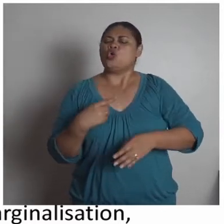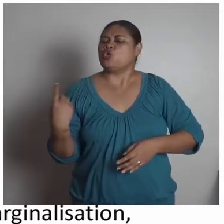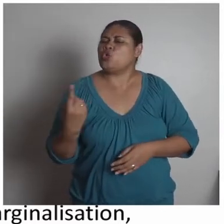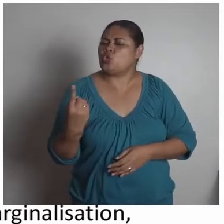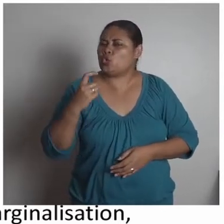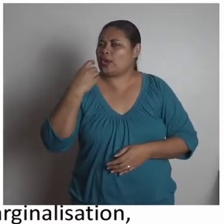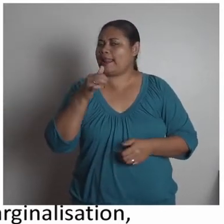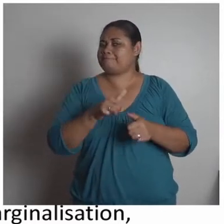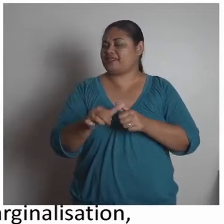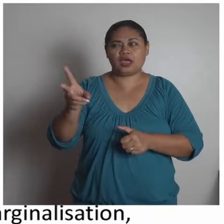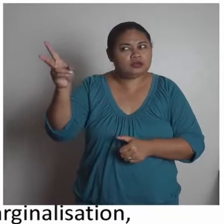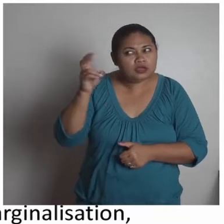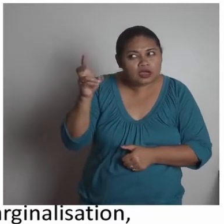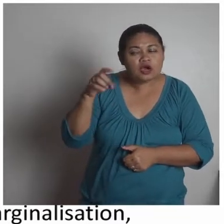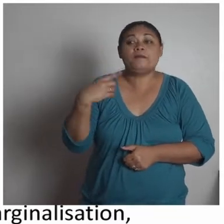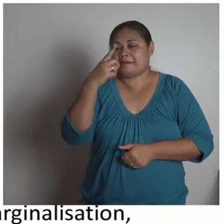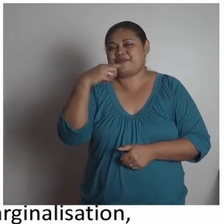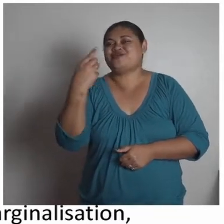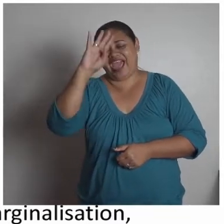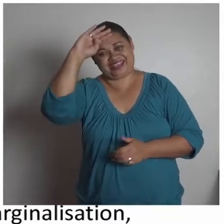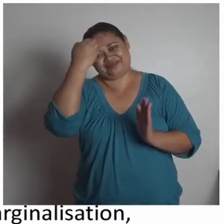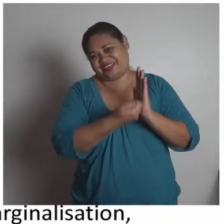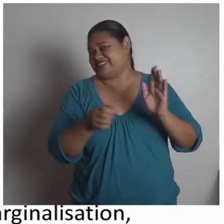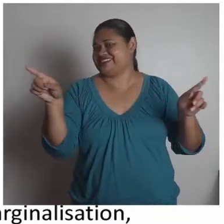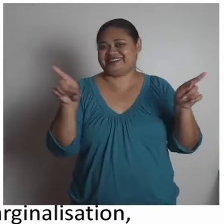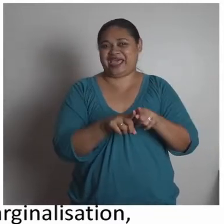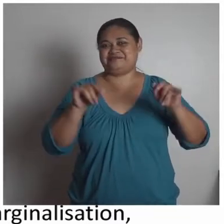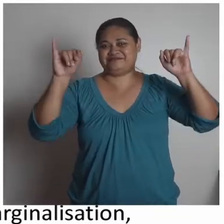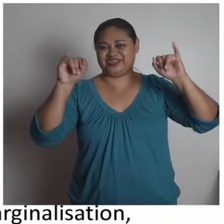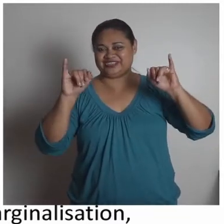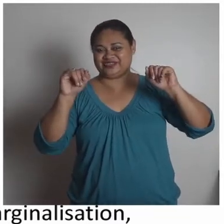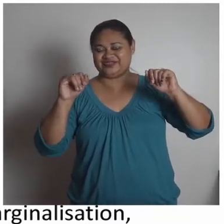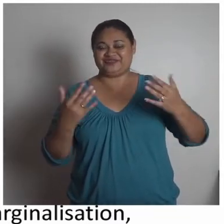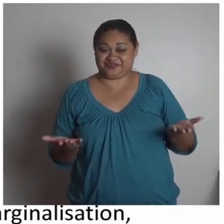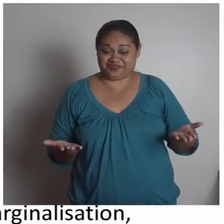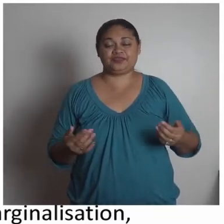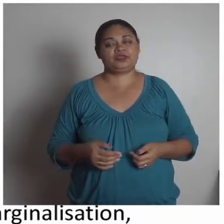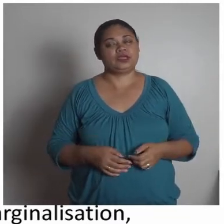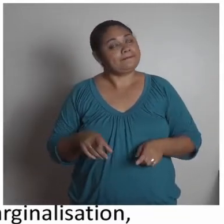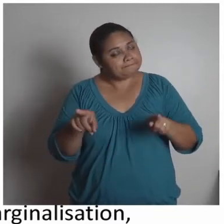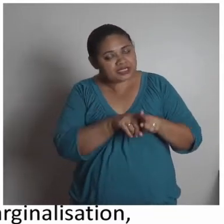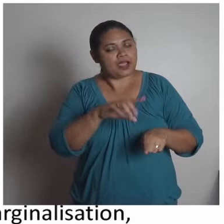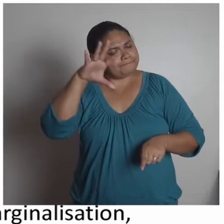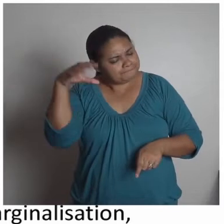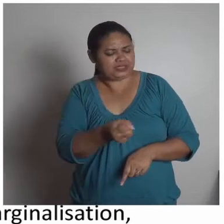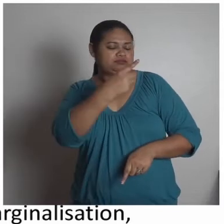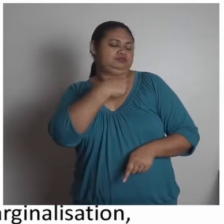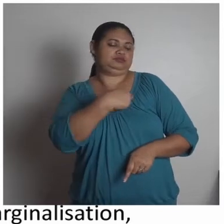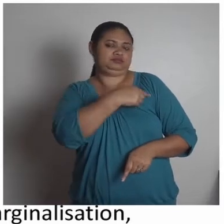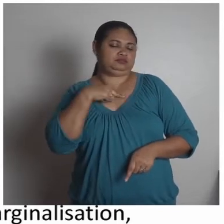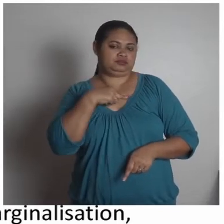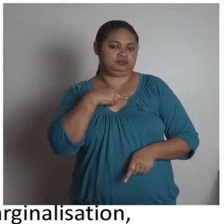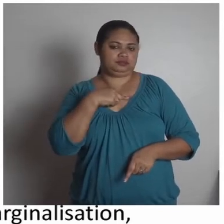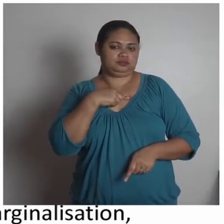are working on that. Because who would be better to hear from than people who are experiencing those issues? But that